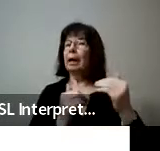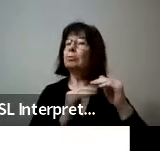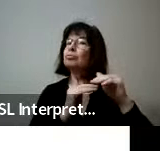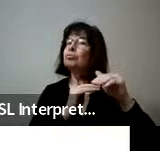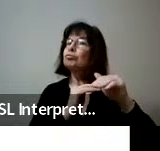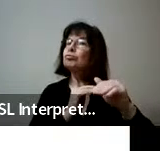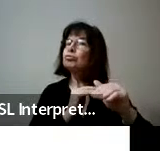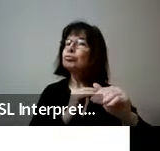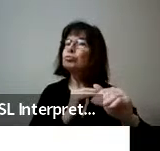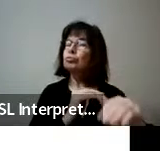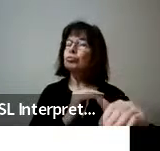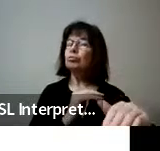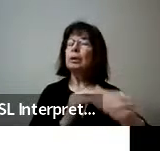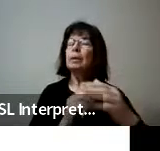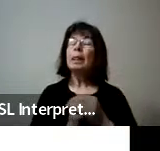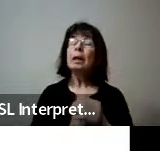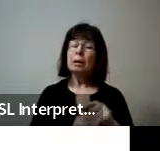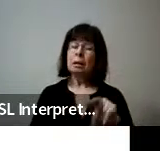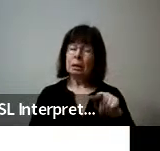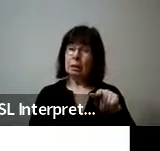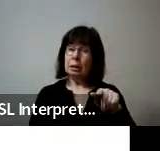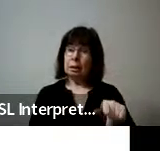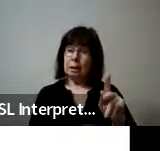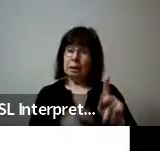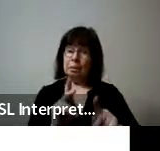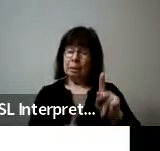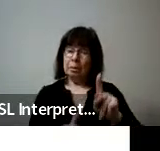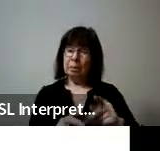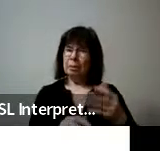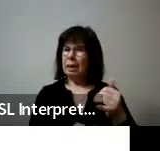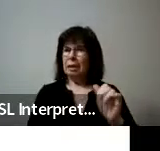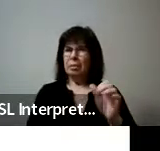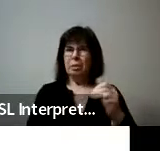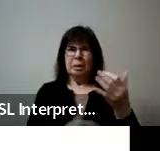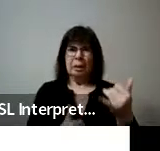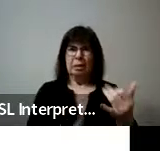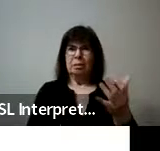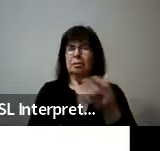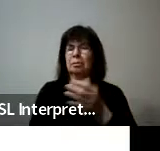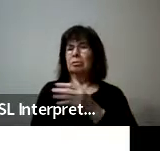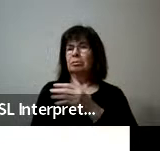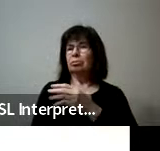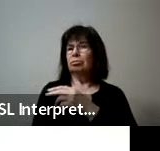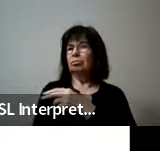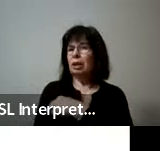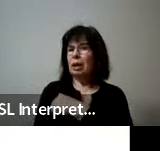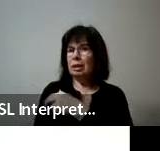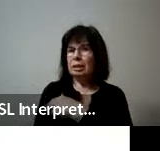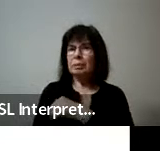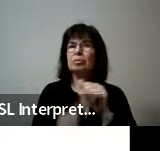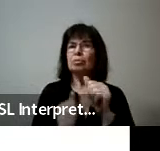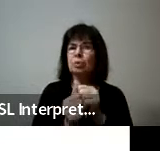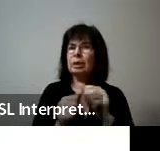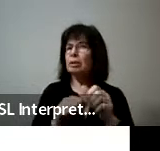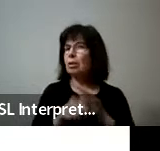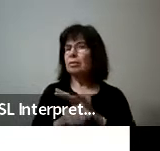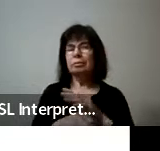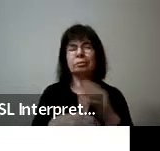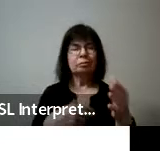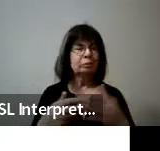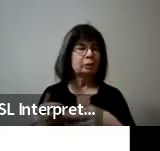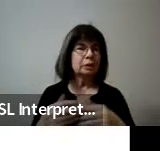So these are people anyone who is in the hospital with COVID infection, regardless of whether